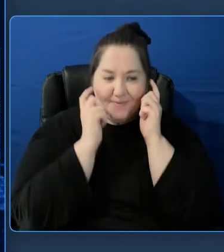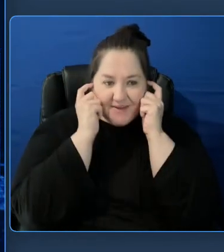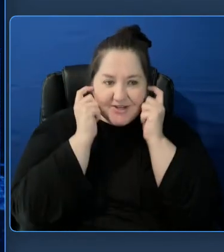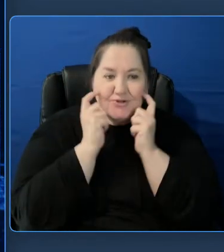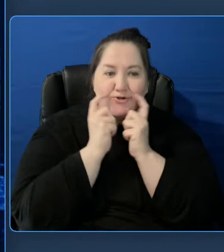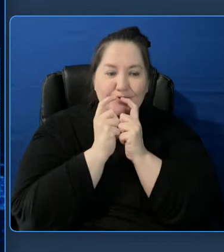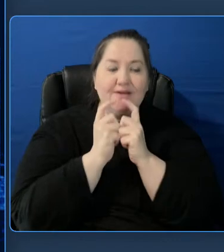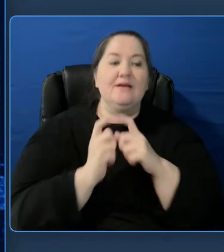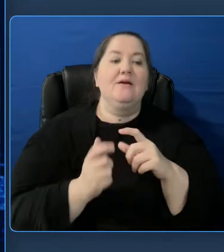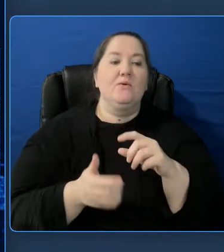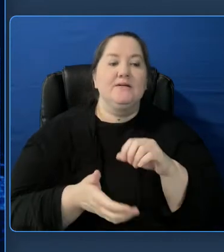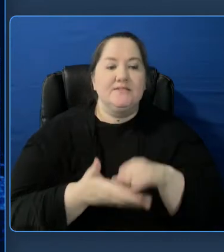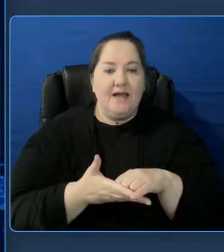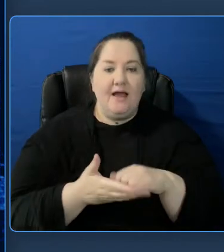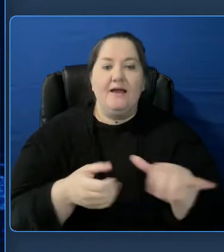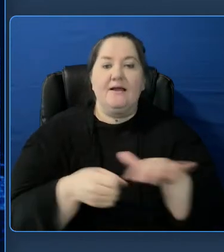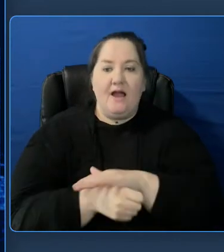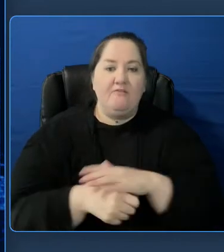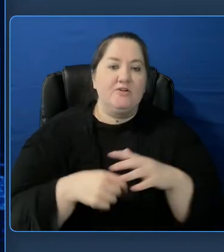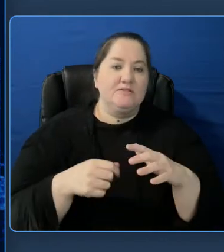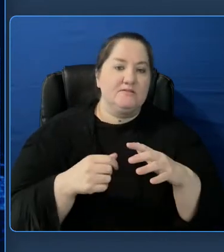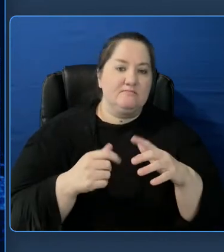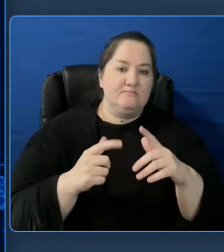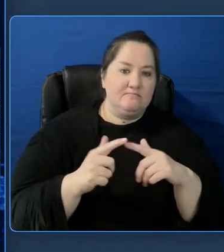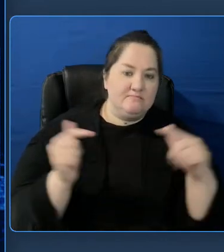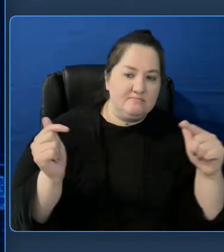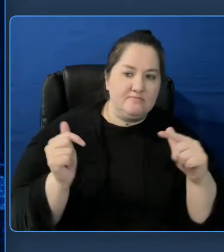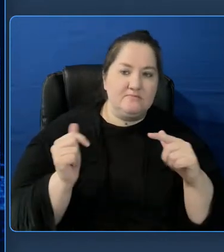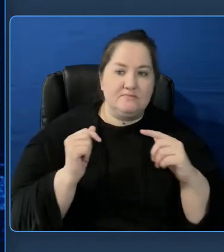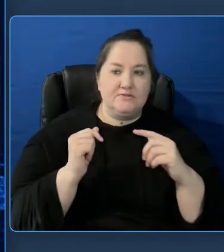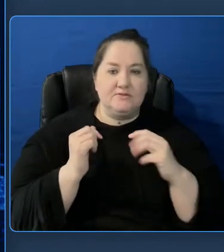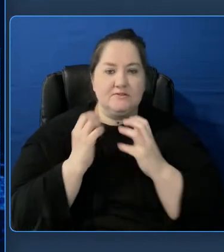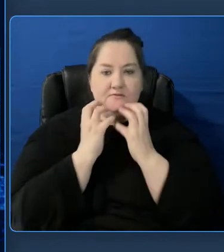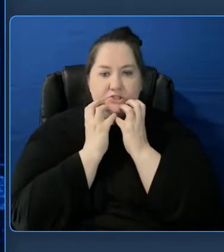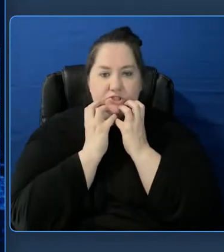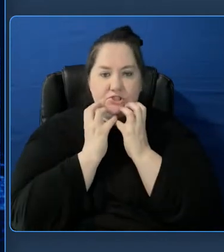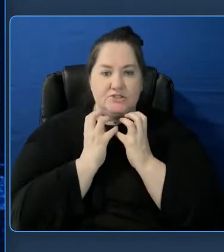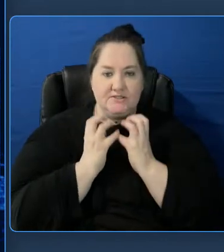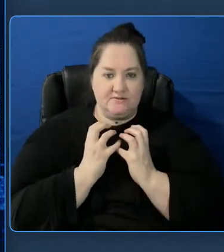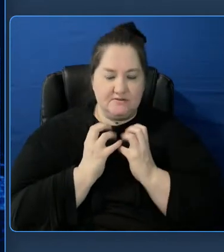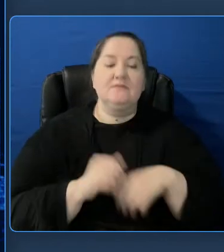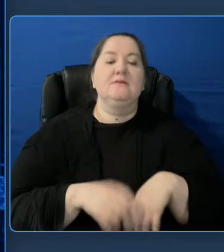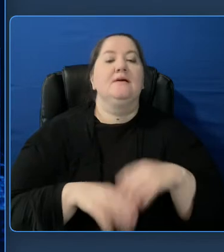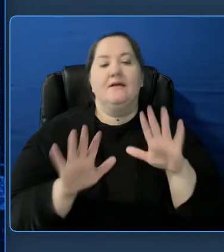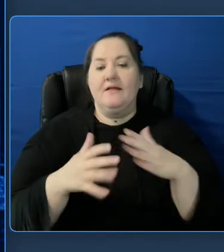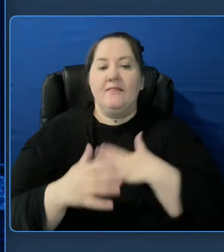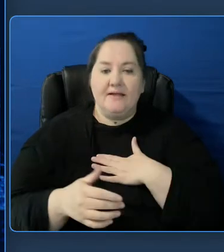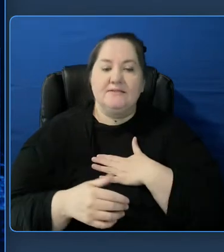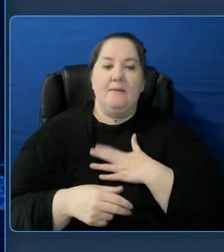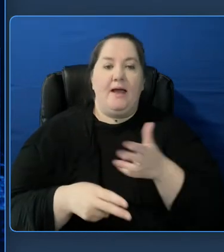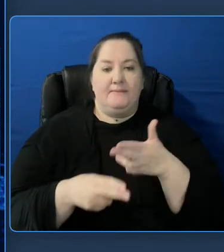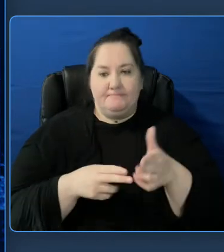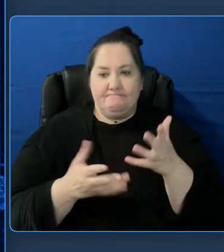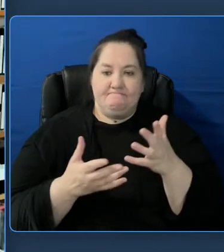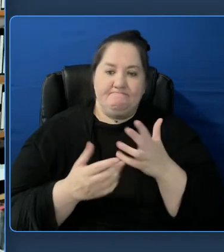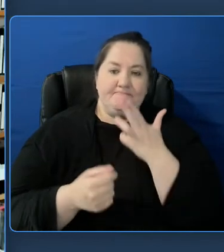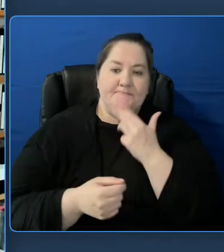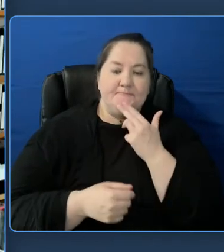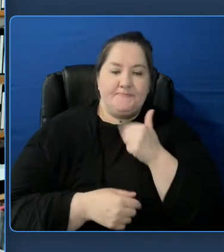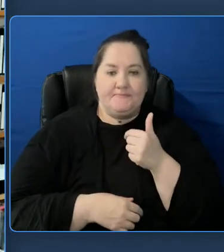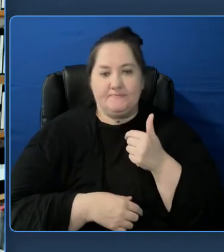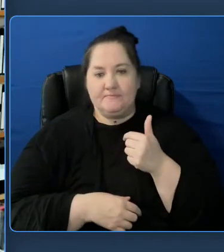beard, which covers a multitude of chins. Anyway, that's my little